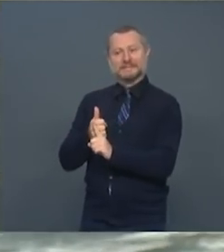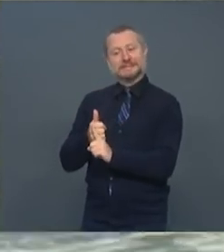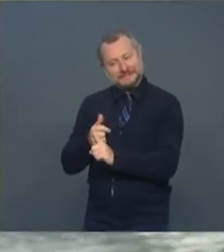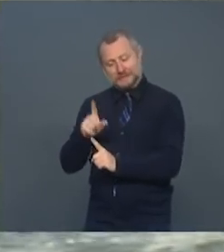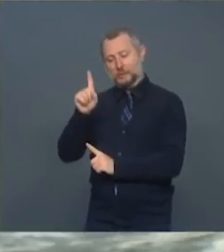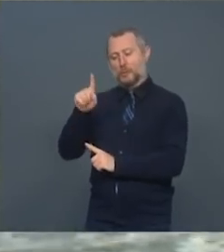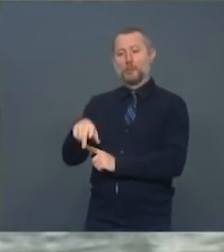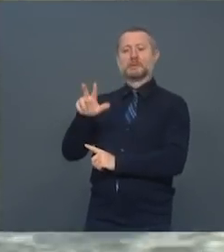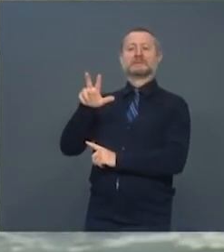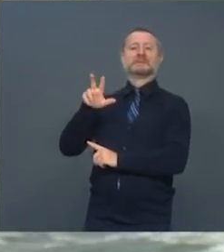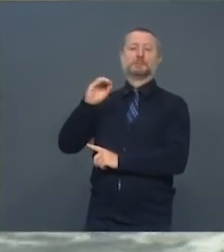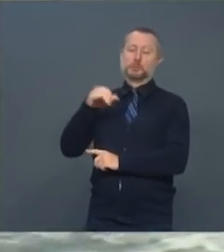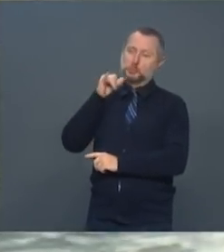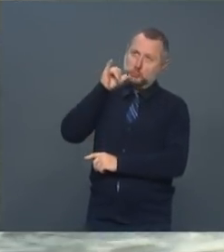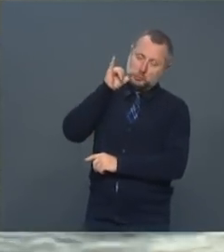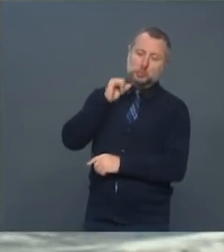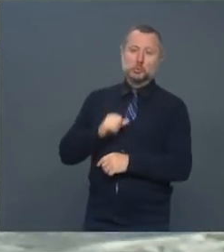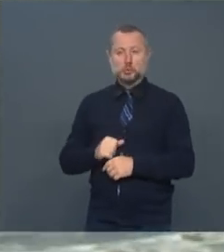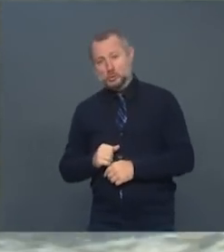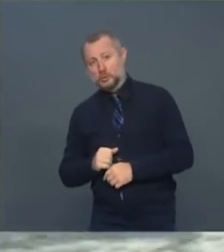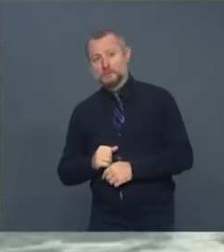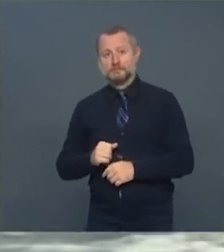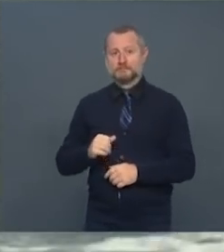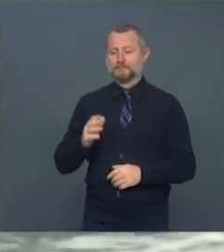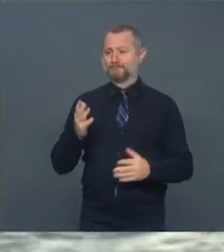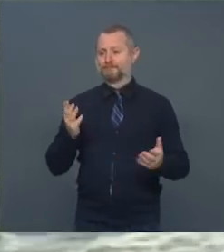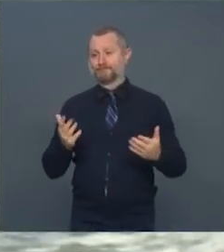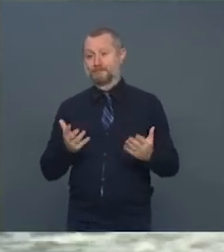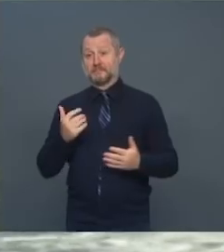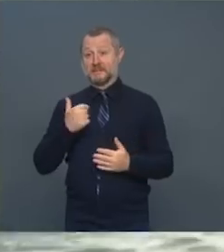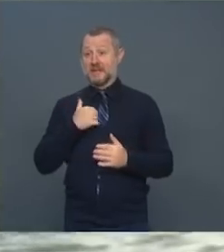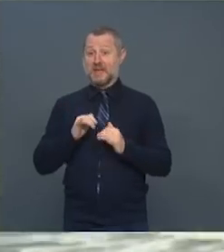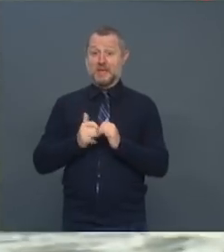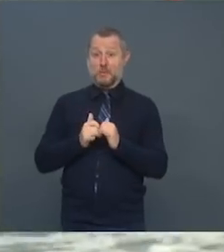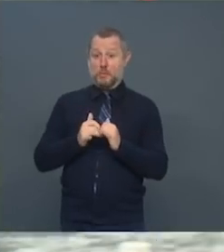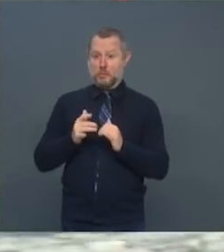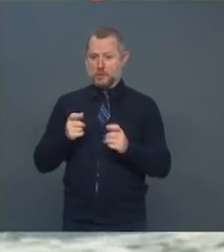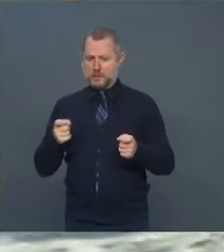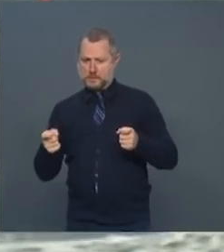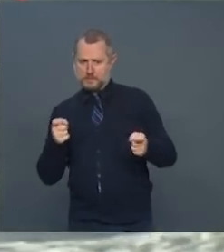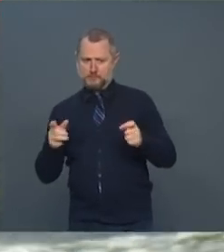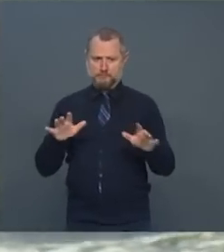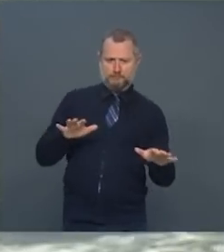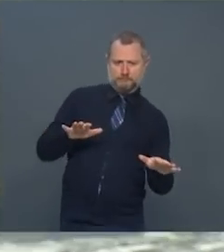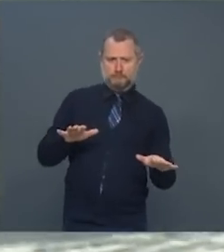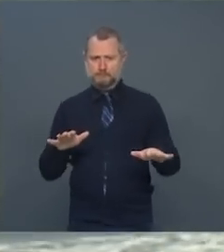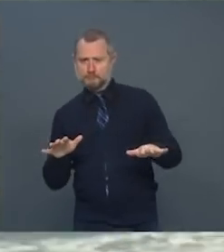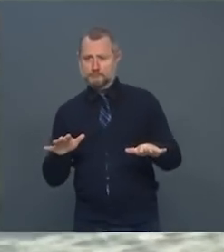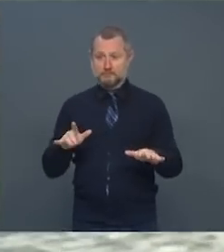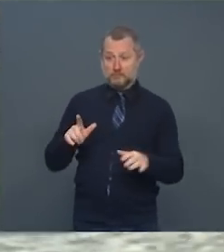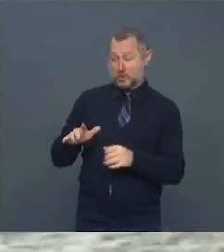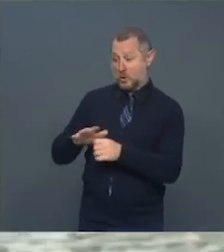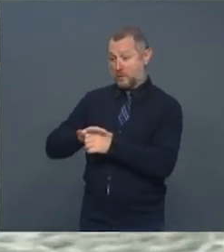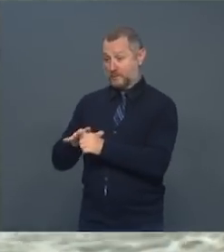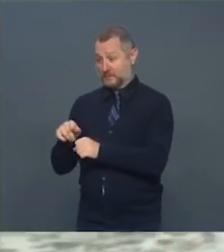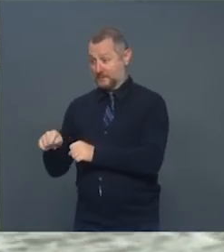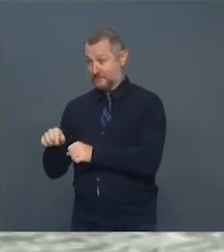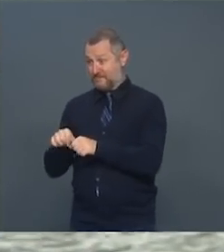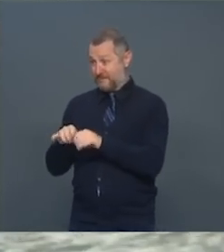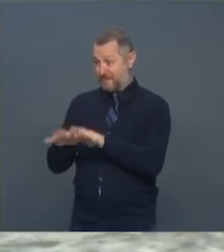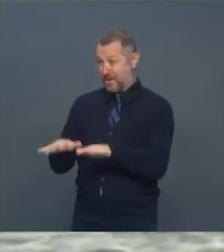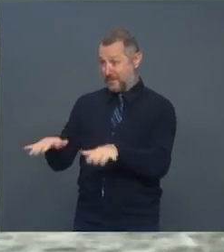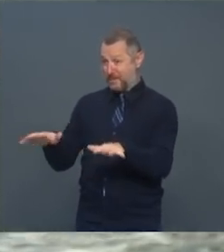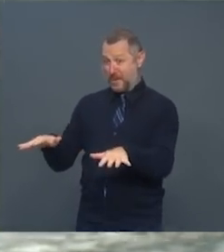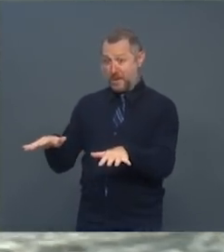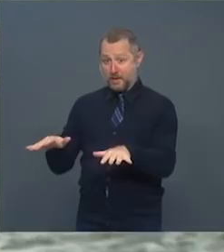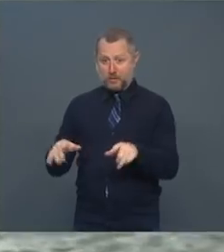yesterday. Our calibration now between managing COVID